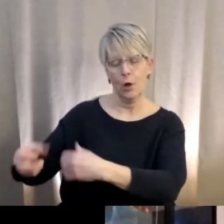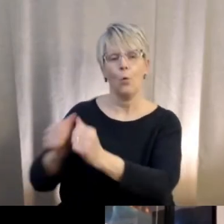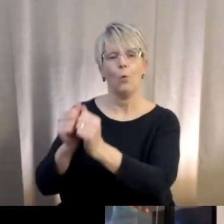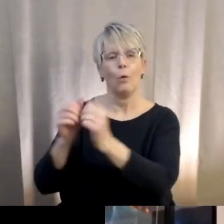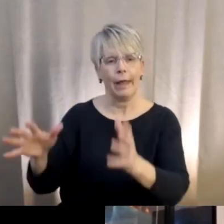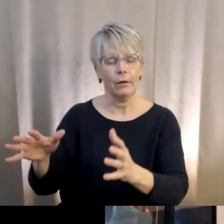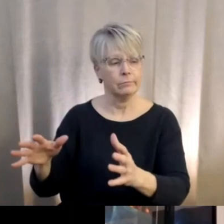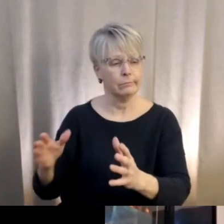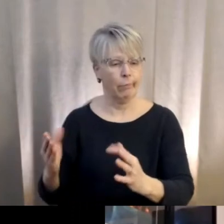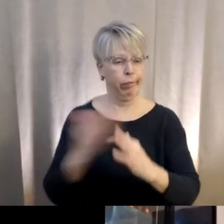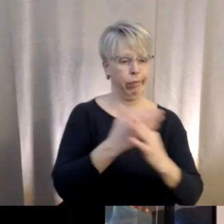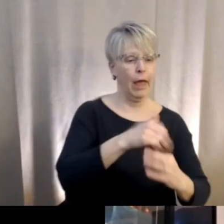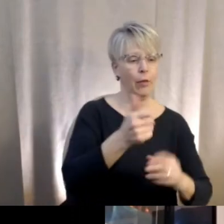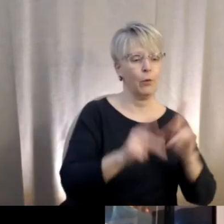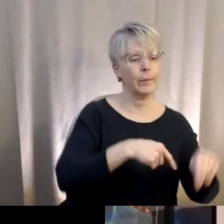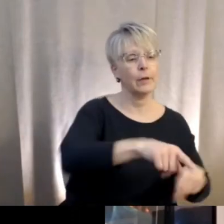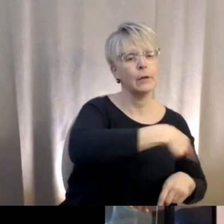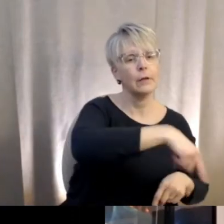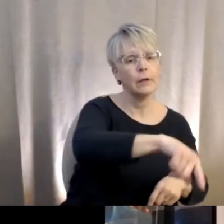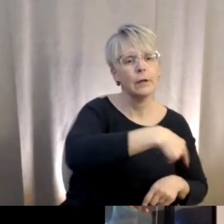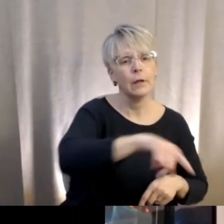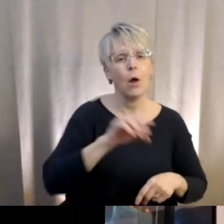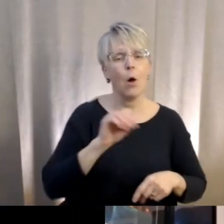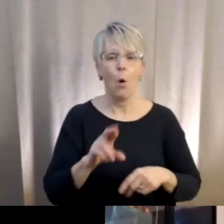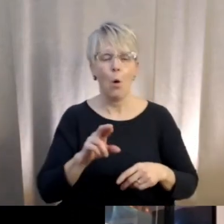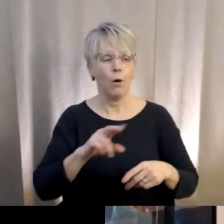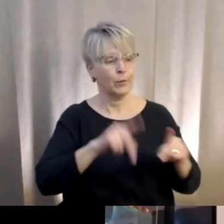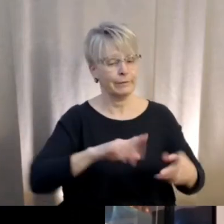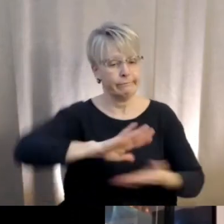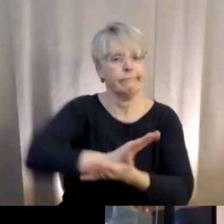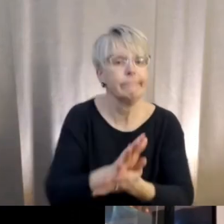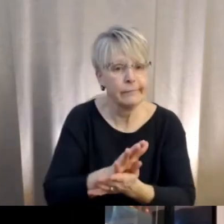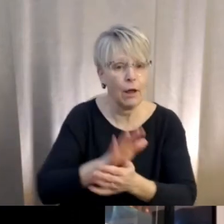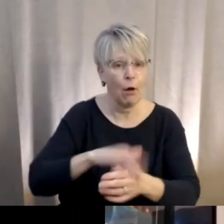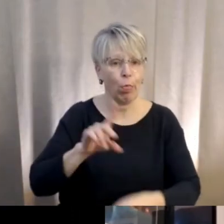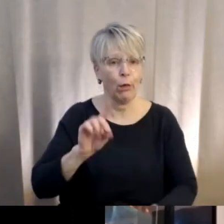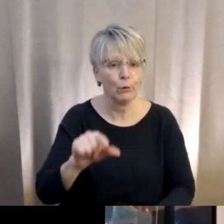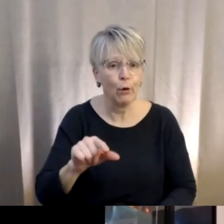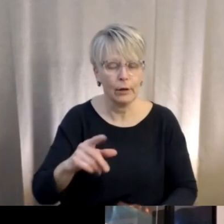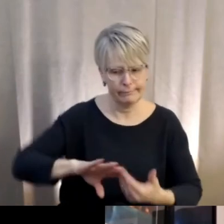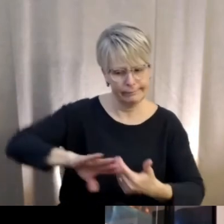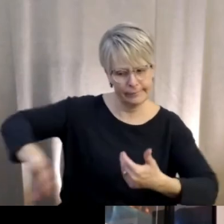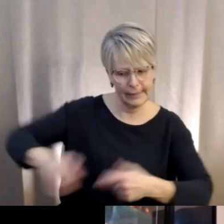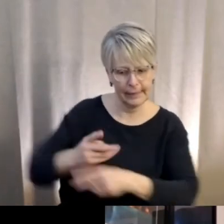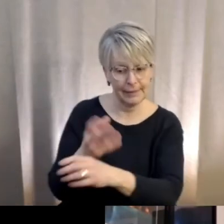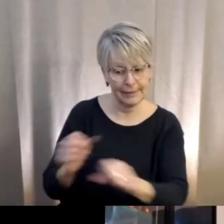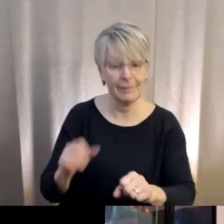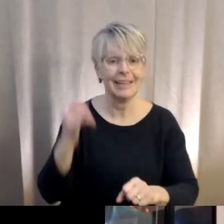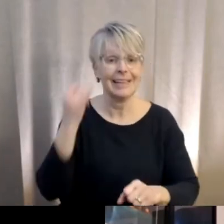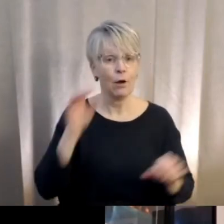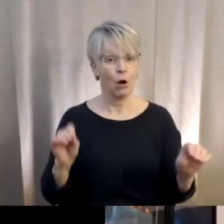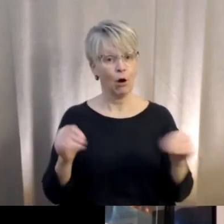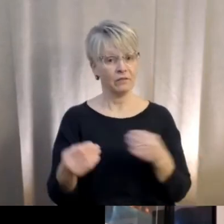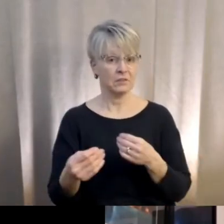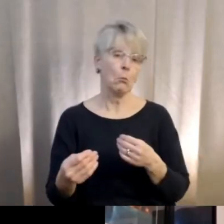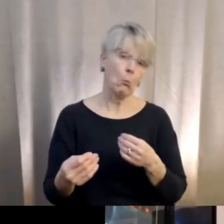to others or potentially getting stepped on, things of that nature. So if it's an office setting, I mean, it's a